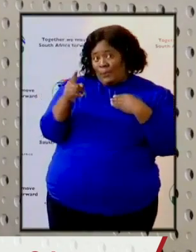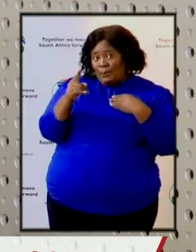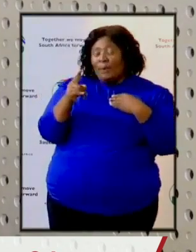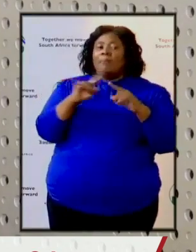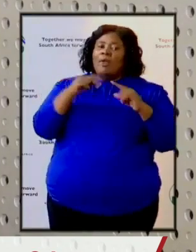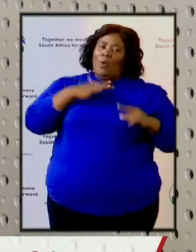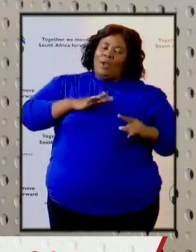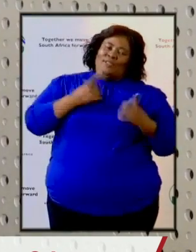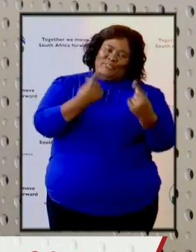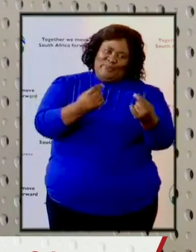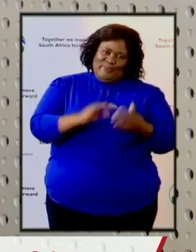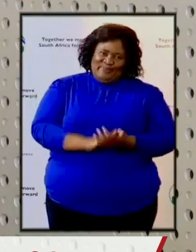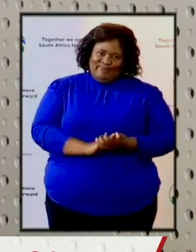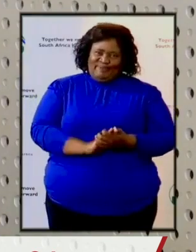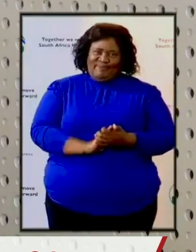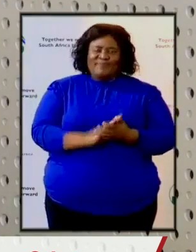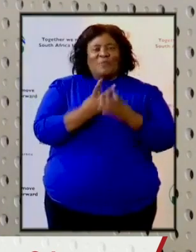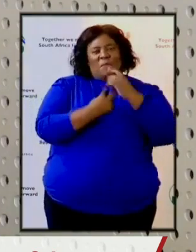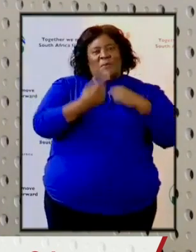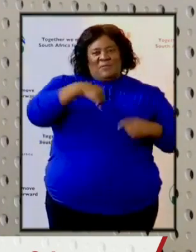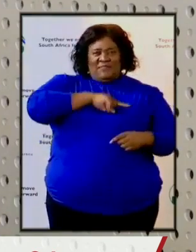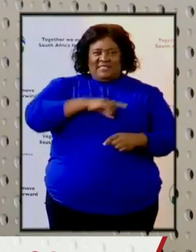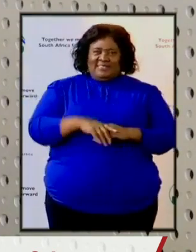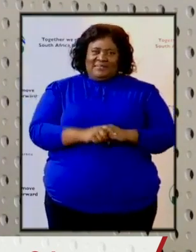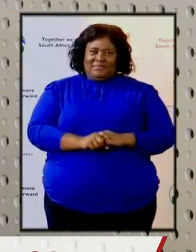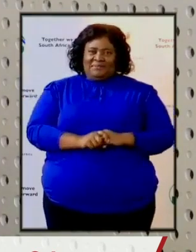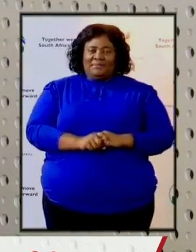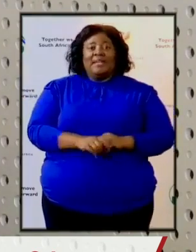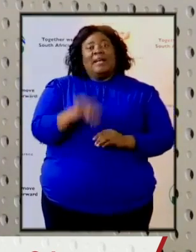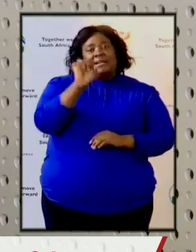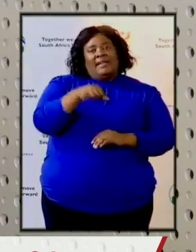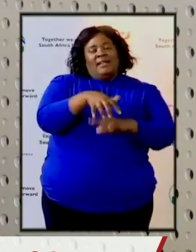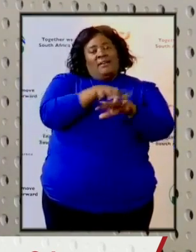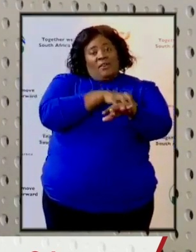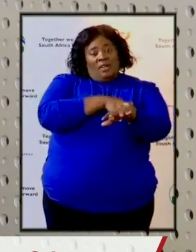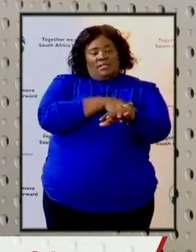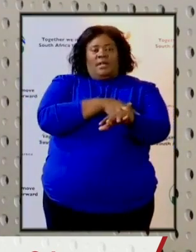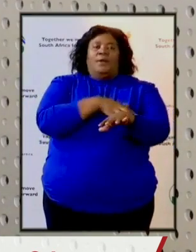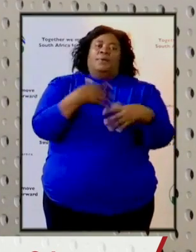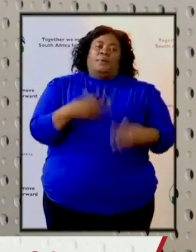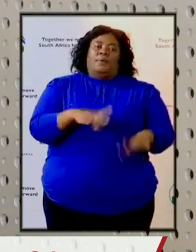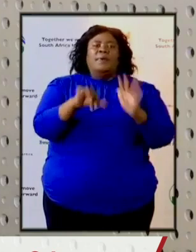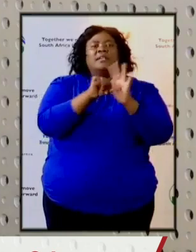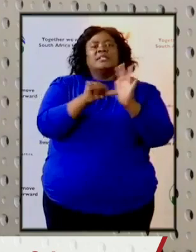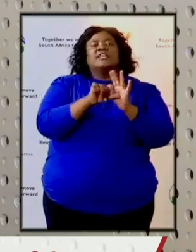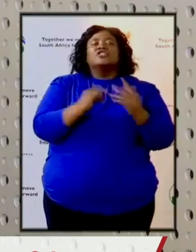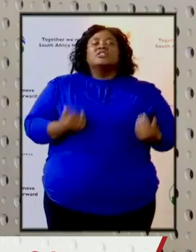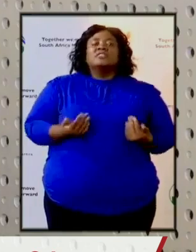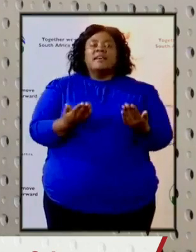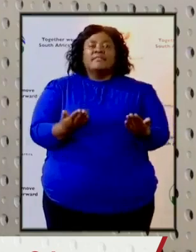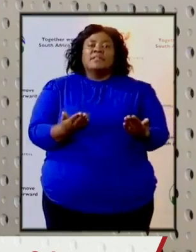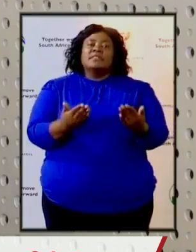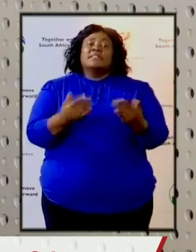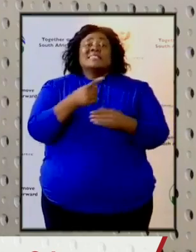on behalf of both of us. Indeed, agriculture has been an essential service. It has